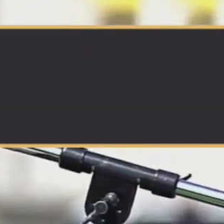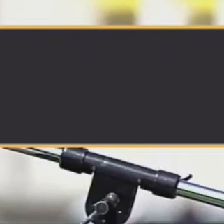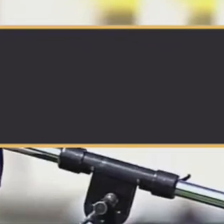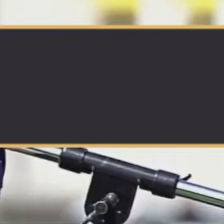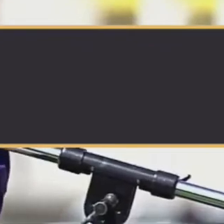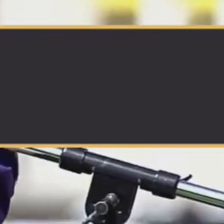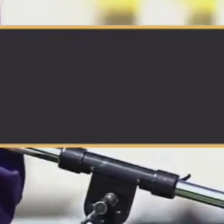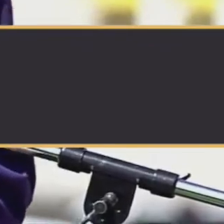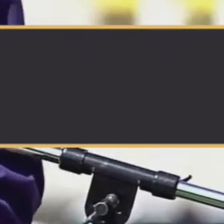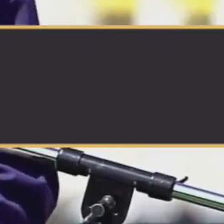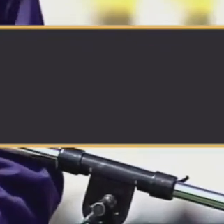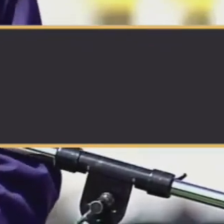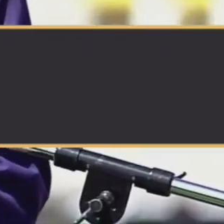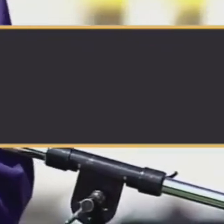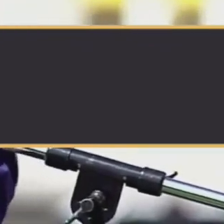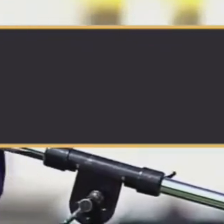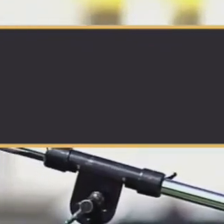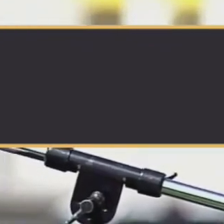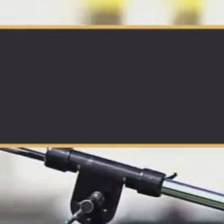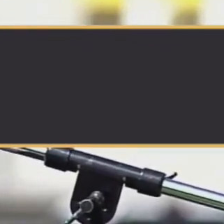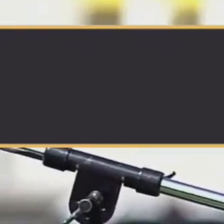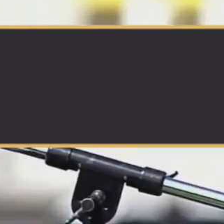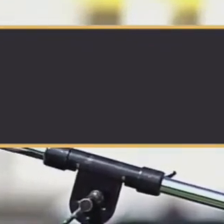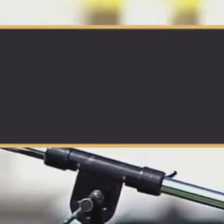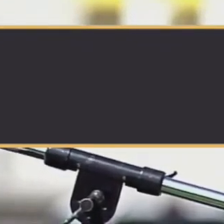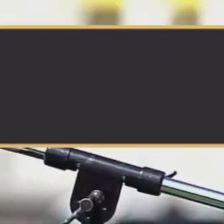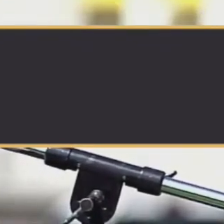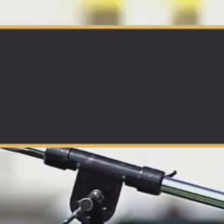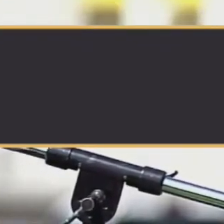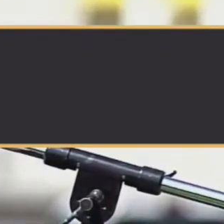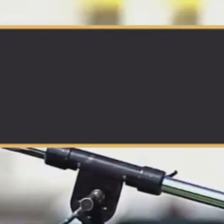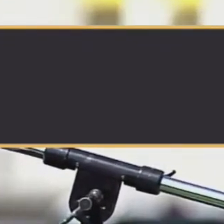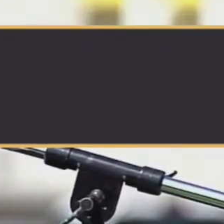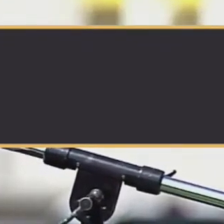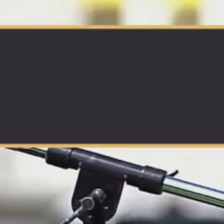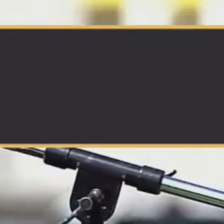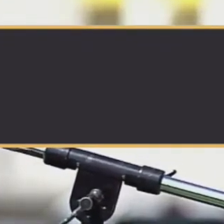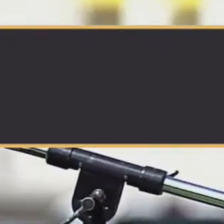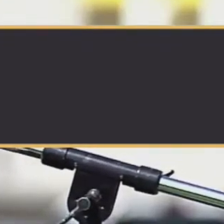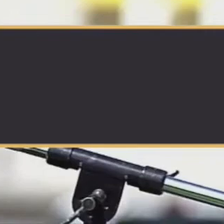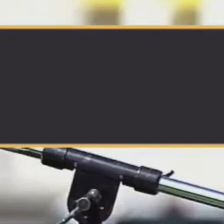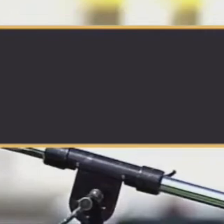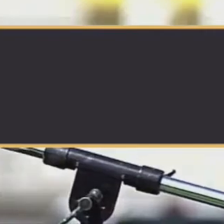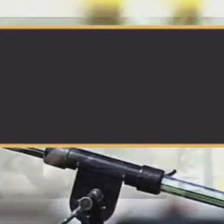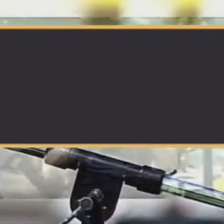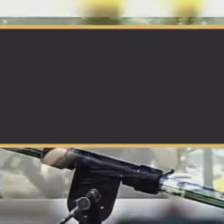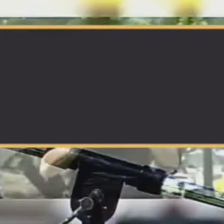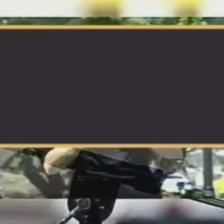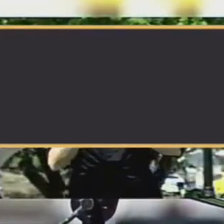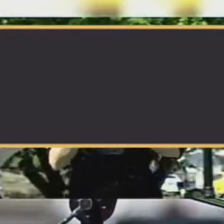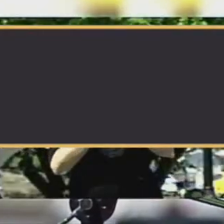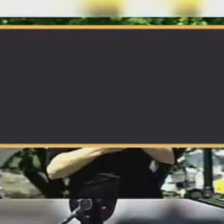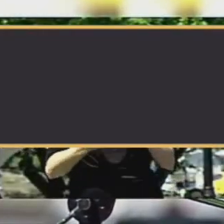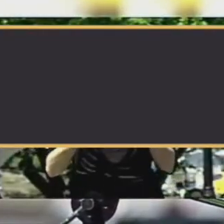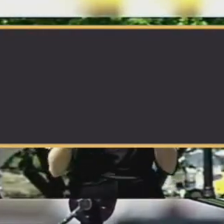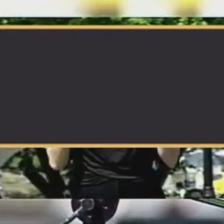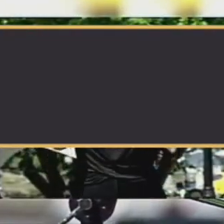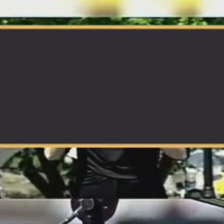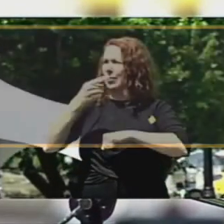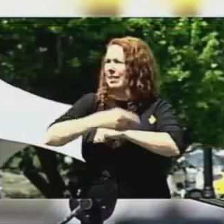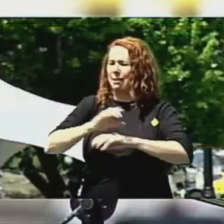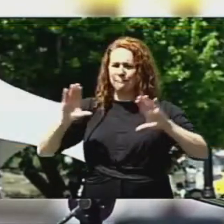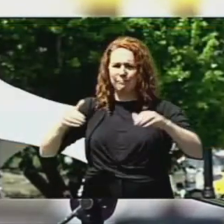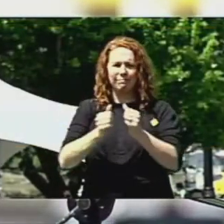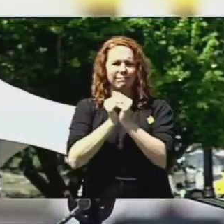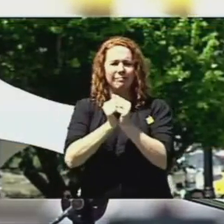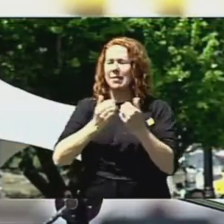Bradley also welcomed us in the legislature this morning for our final day of the session, and it's a beautiful day for us all to be here together,